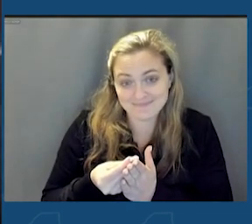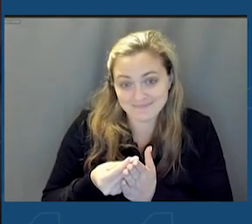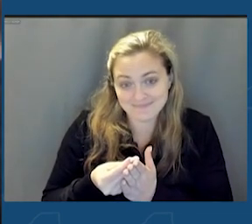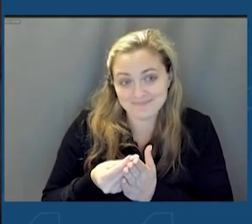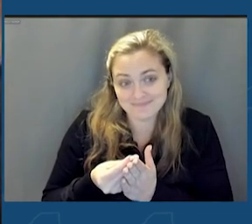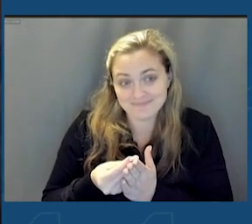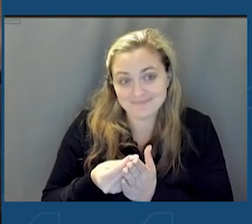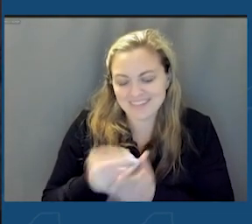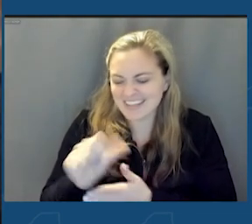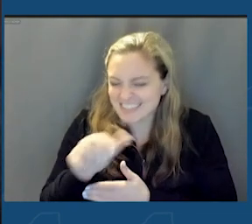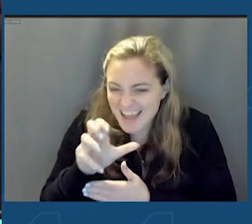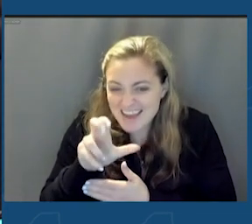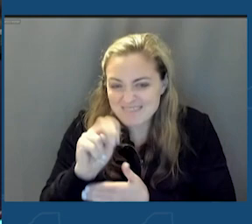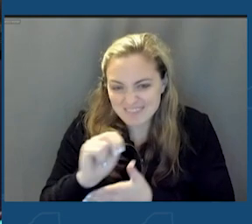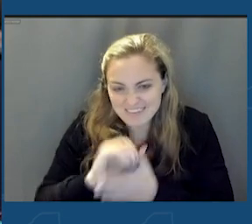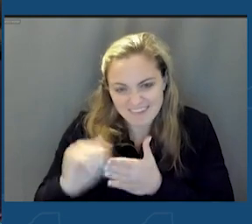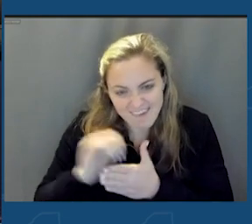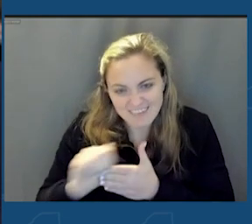$10 million.